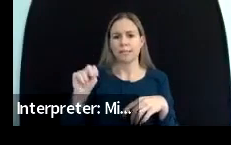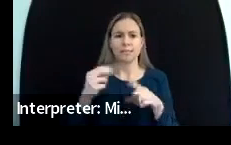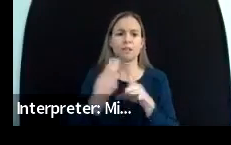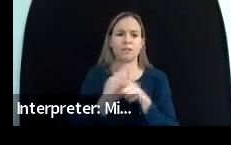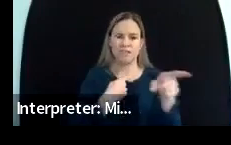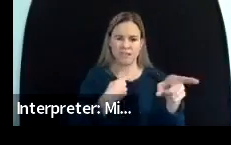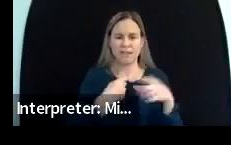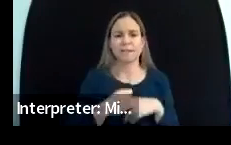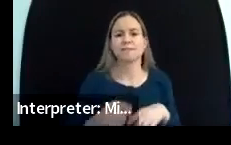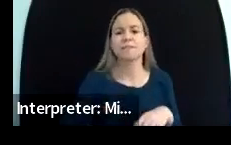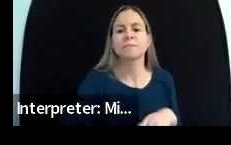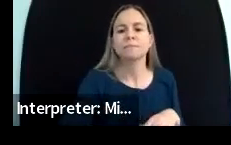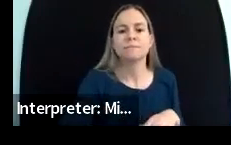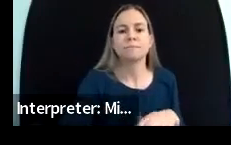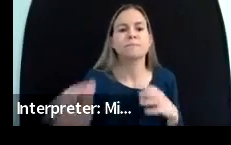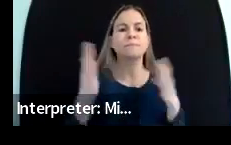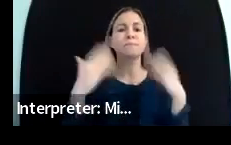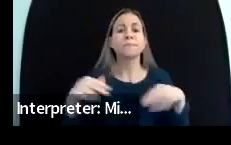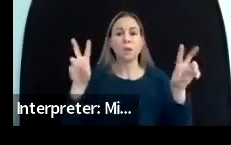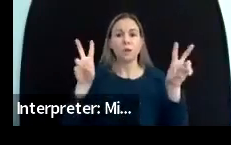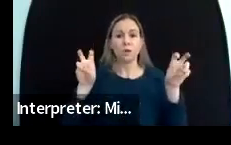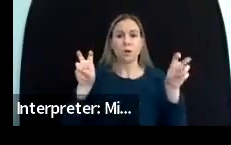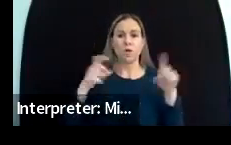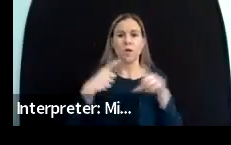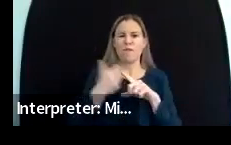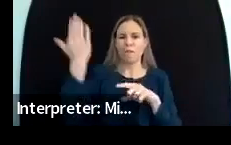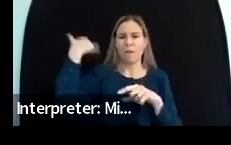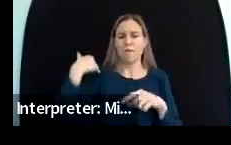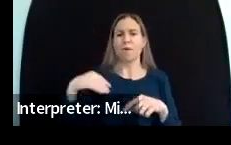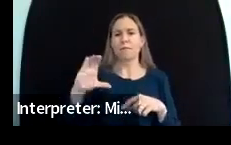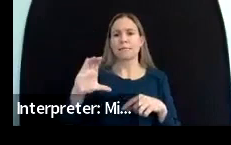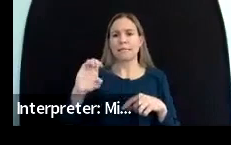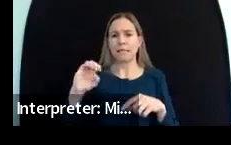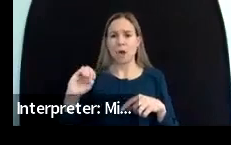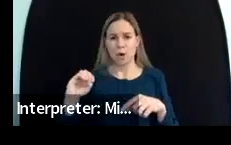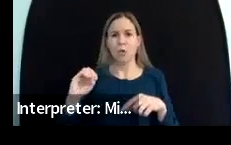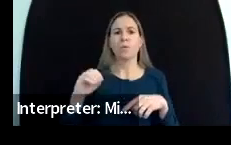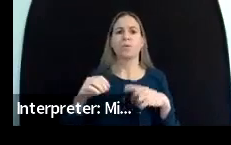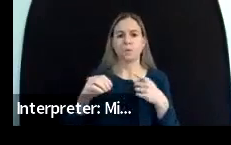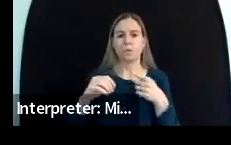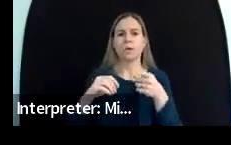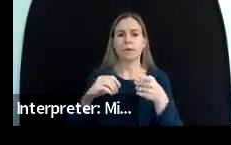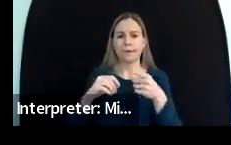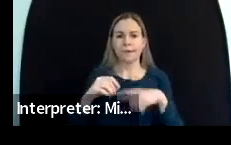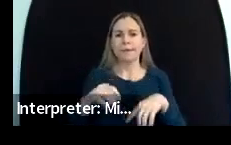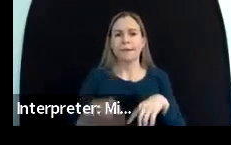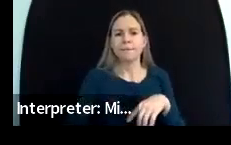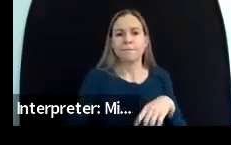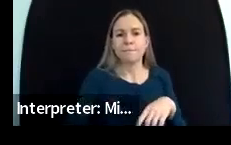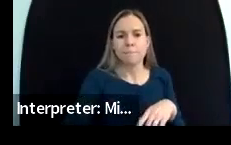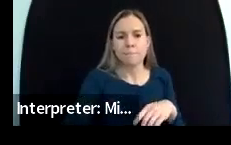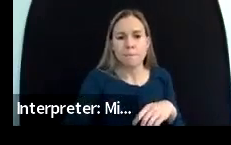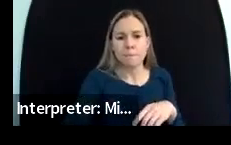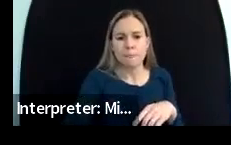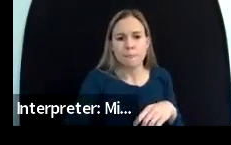And this is just a quote from the former CEO of the Robert Wood Johnson Foundation, actually, Risa Levizo-Murray, and her, and she